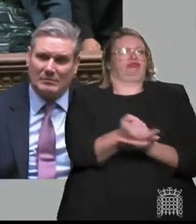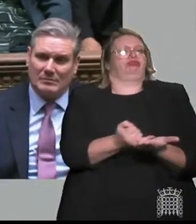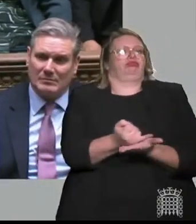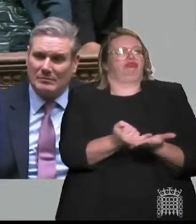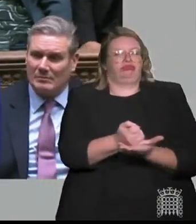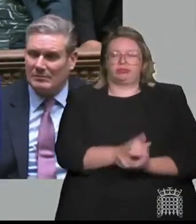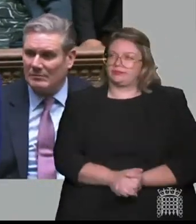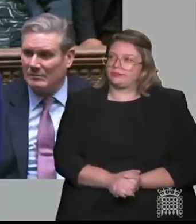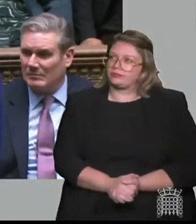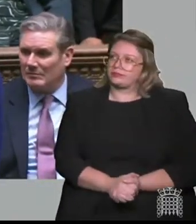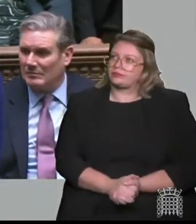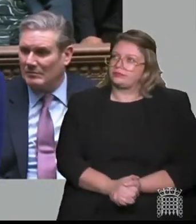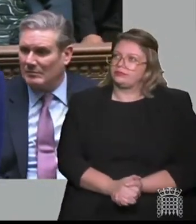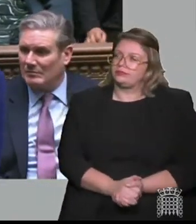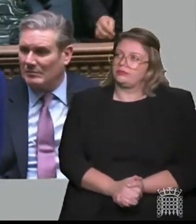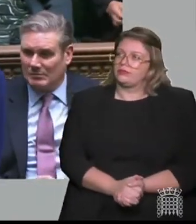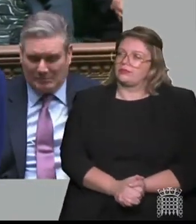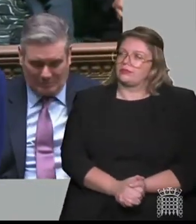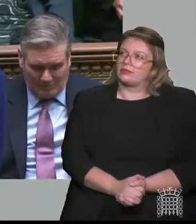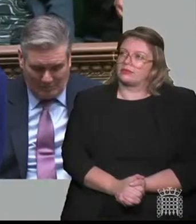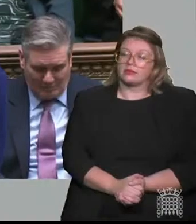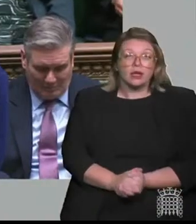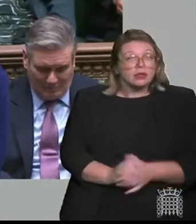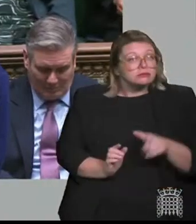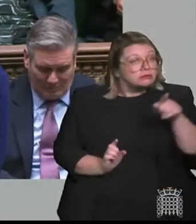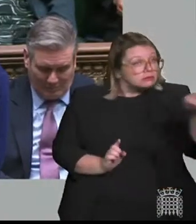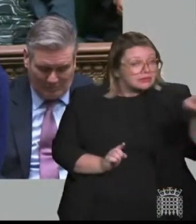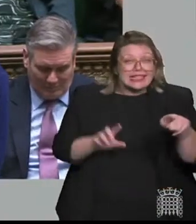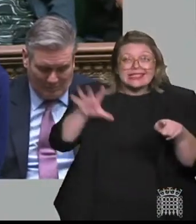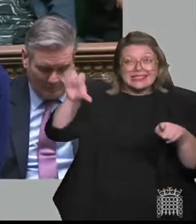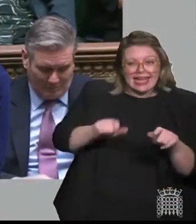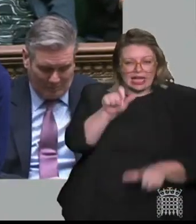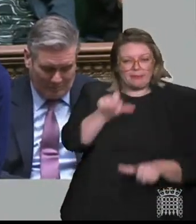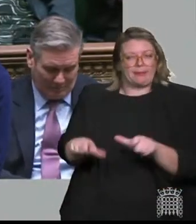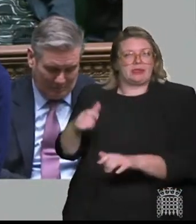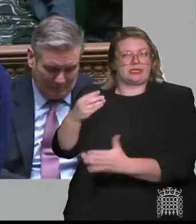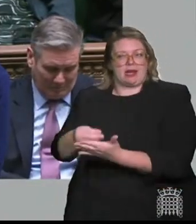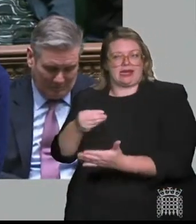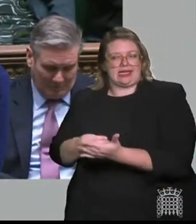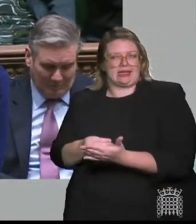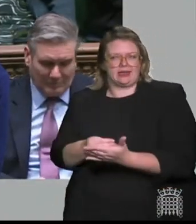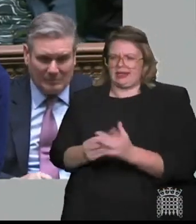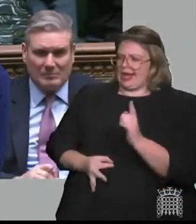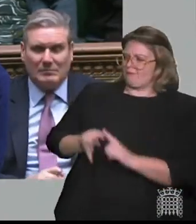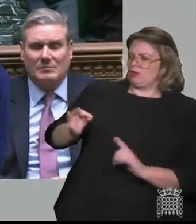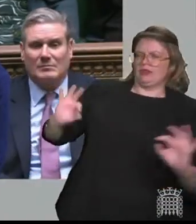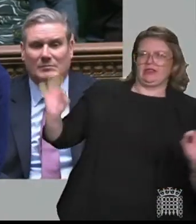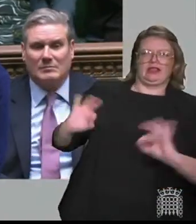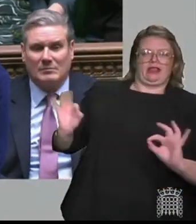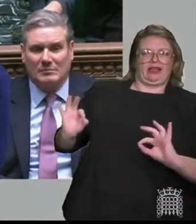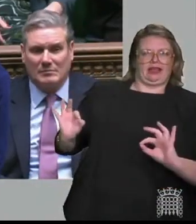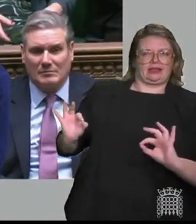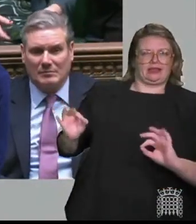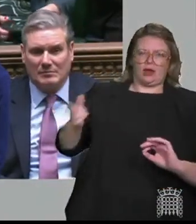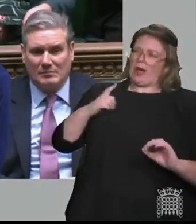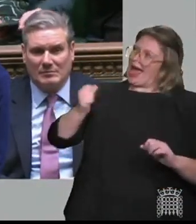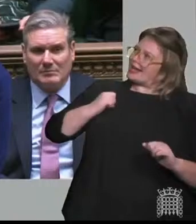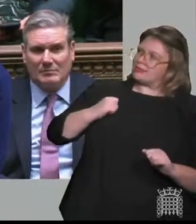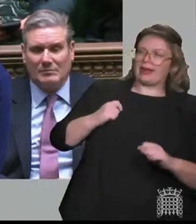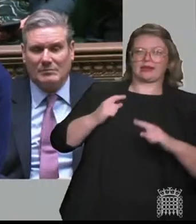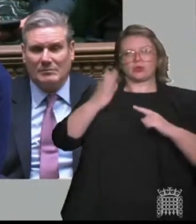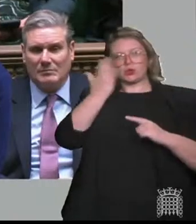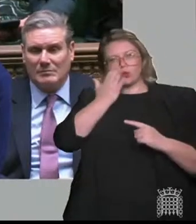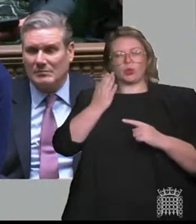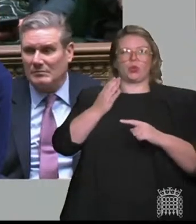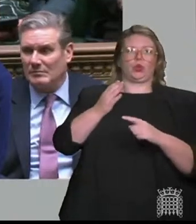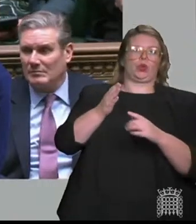If you put your hands into people's pockets and take money out of them, and they don't see visible improvements in the services that they receive, they